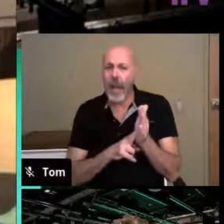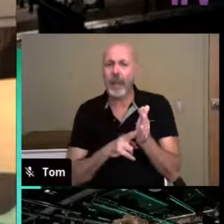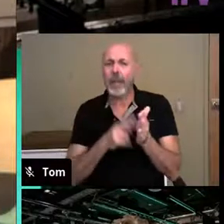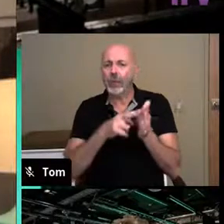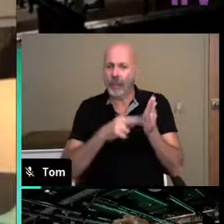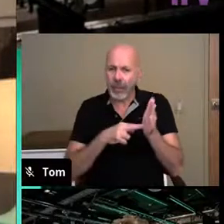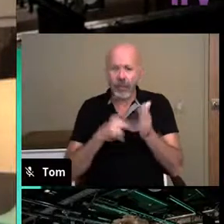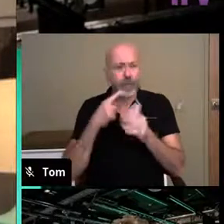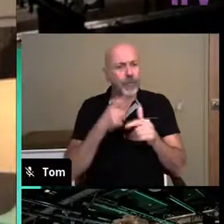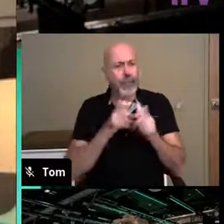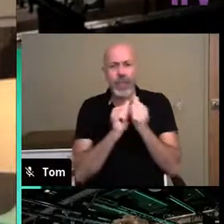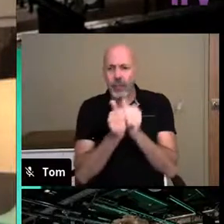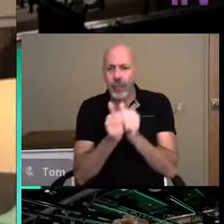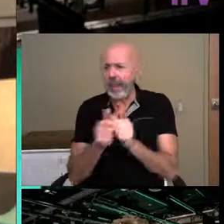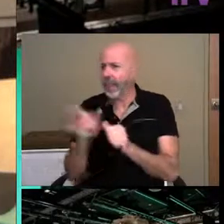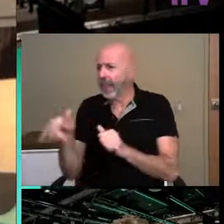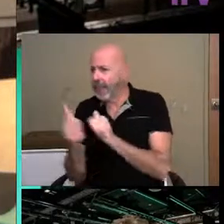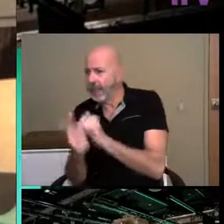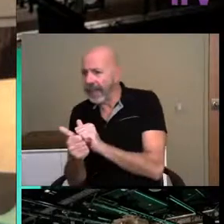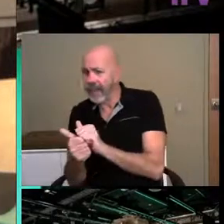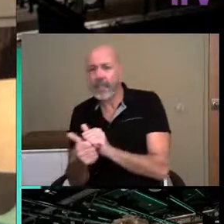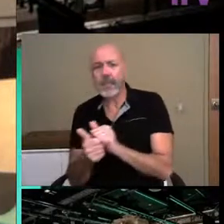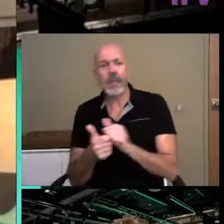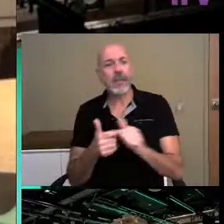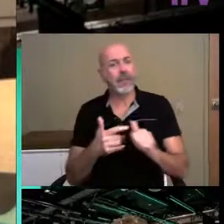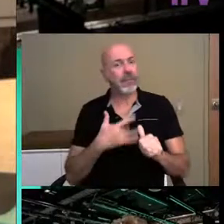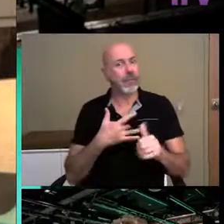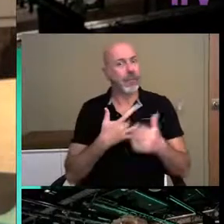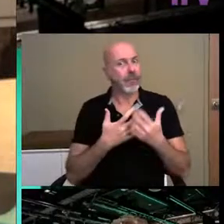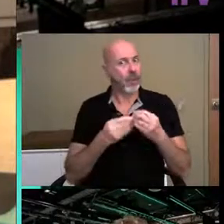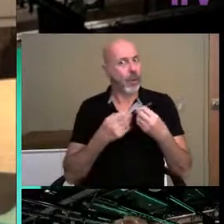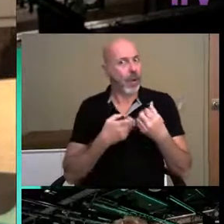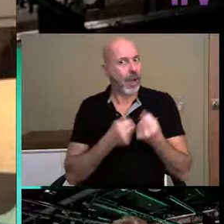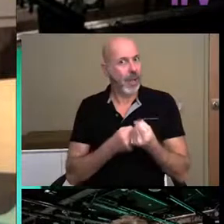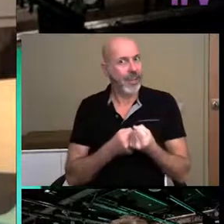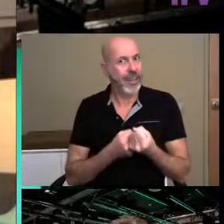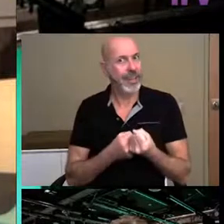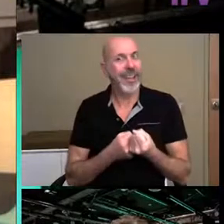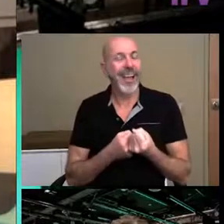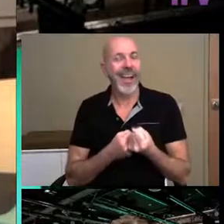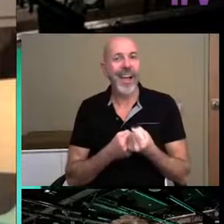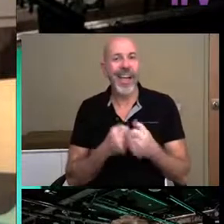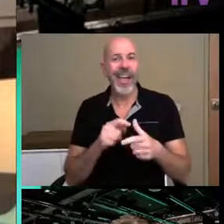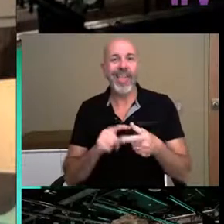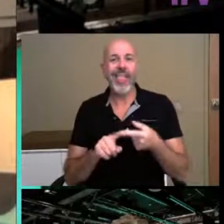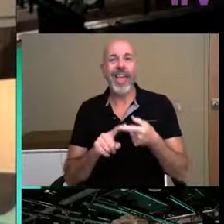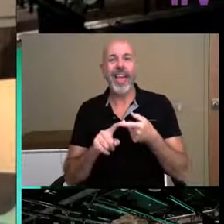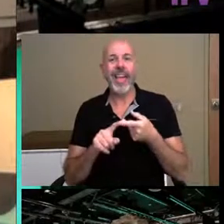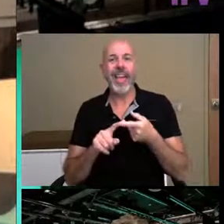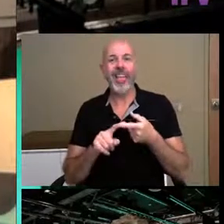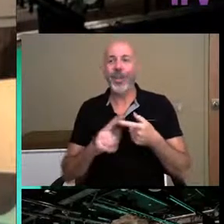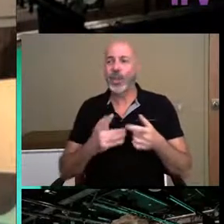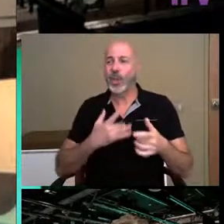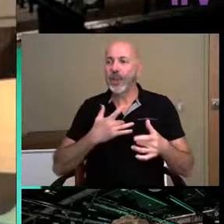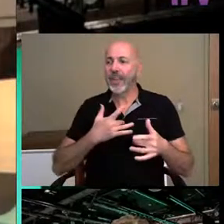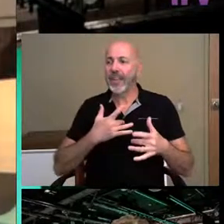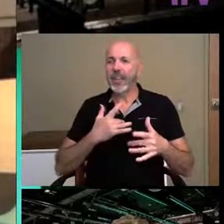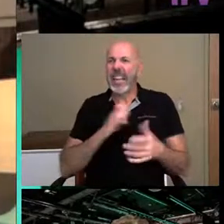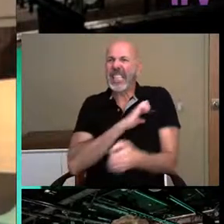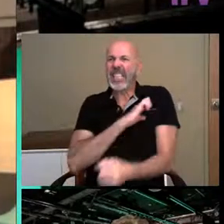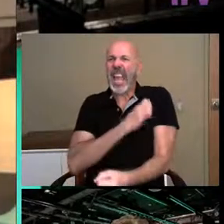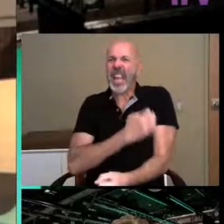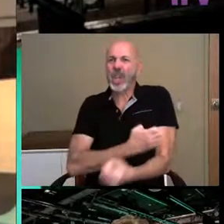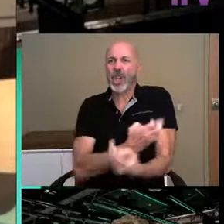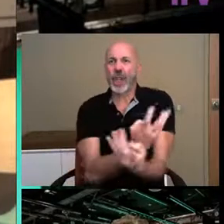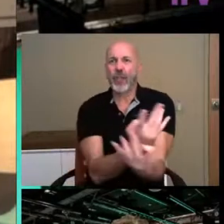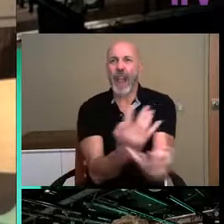this race or another race, or you're on the health path like you are, it gives an energetic aura, if you will.